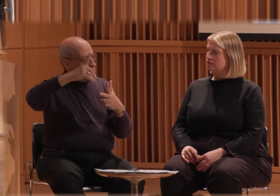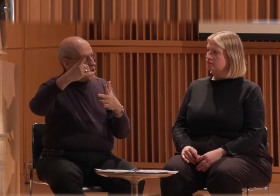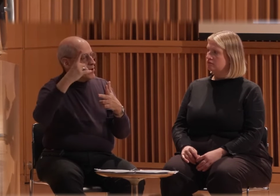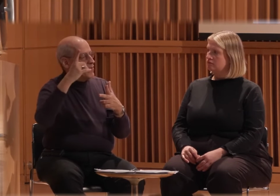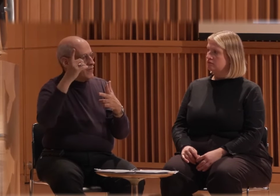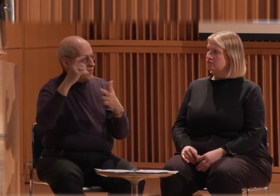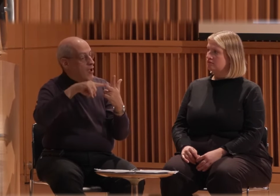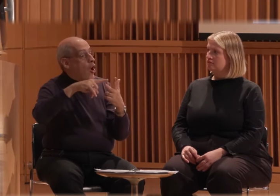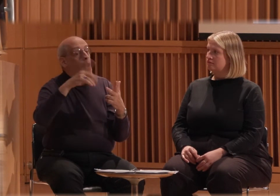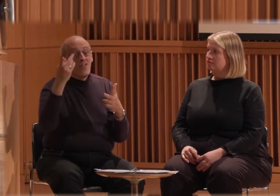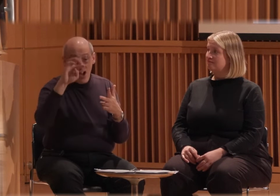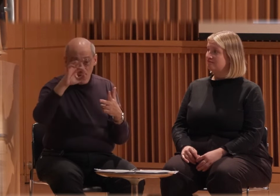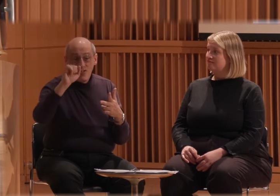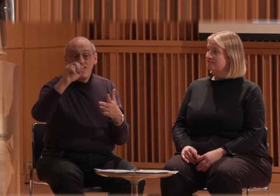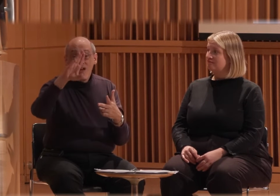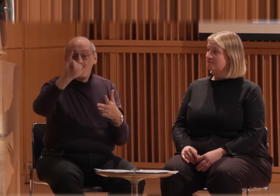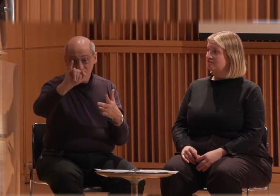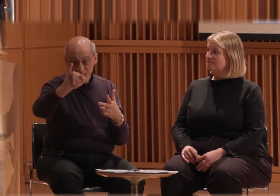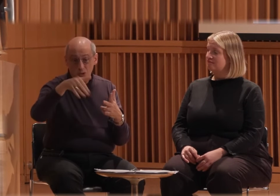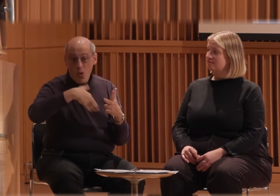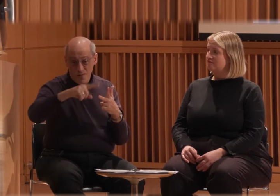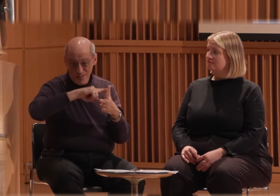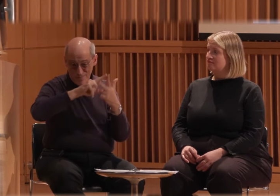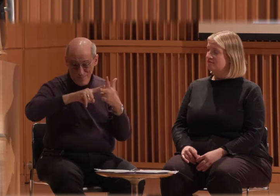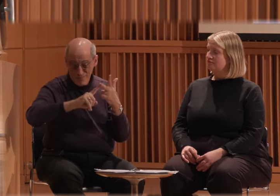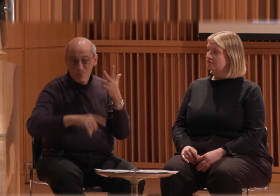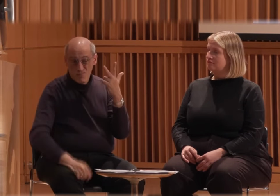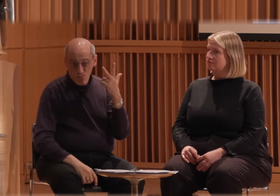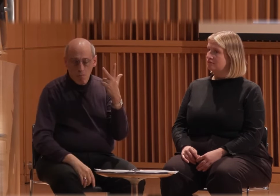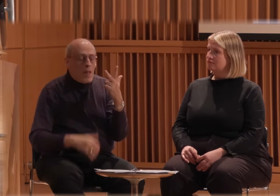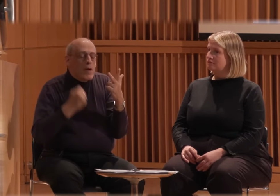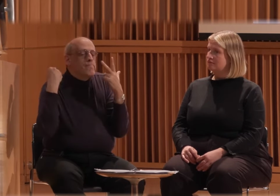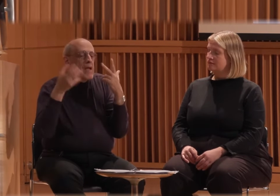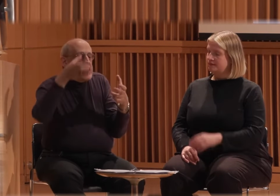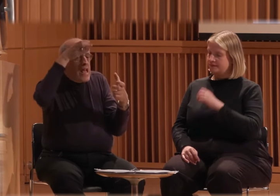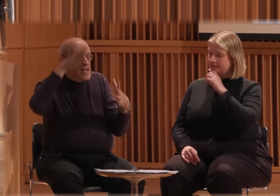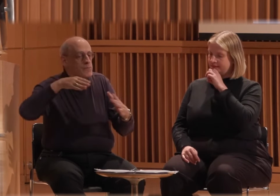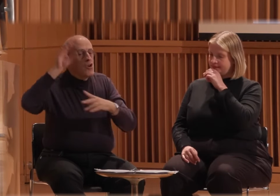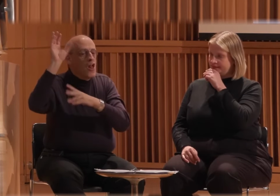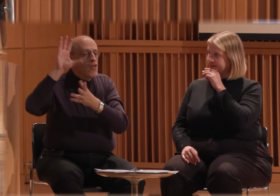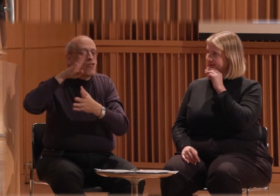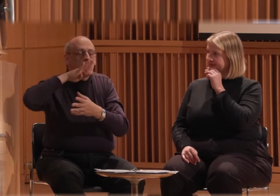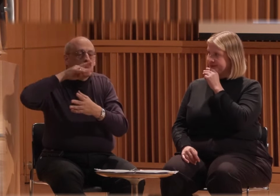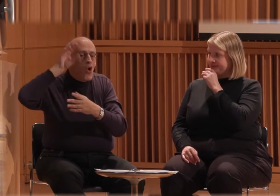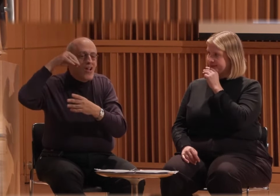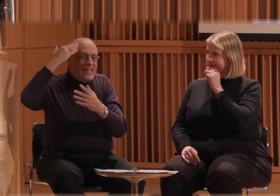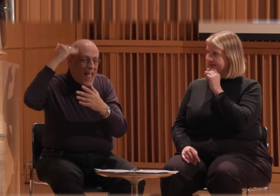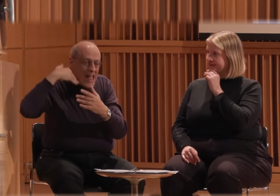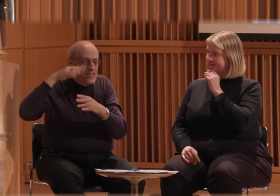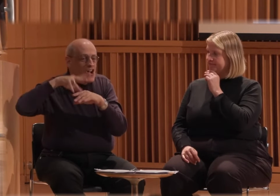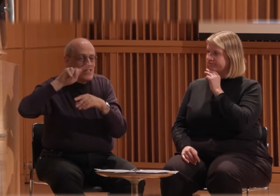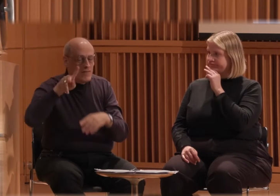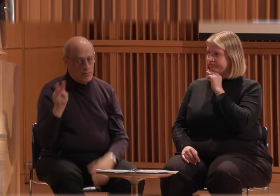and Fauci on most days. But you see there's a lot of expert talking heads on TV who didn't do that, and